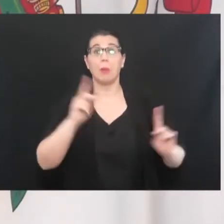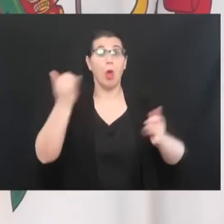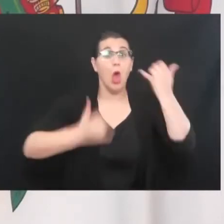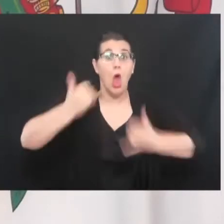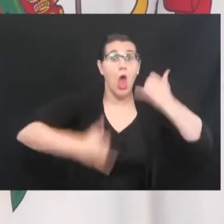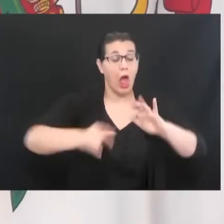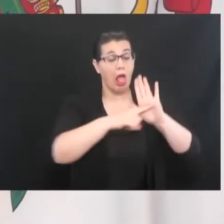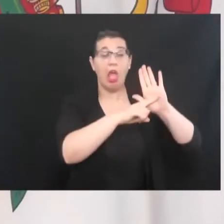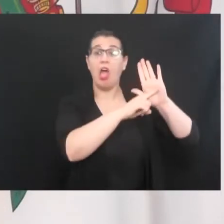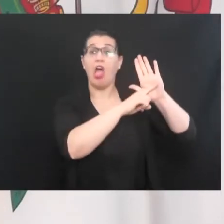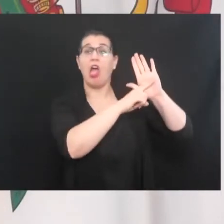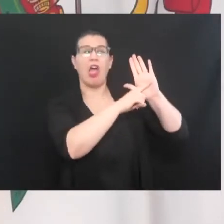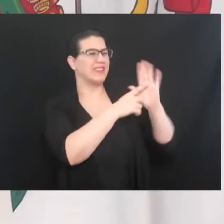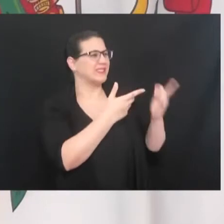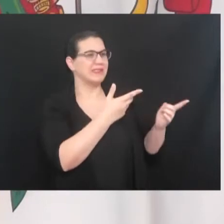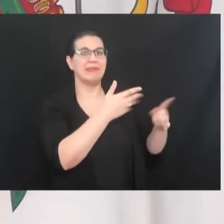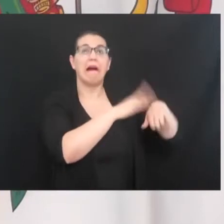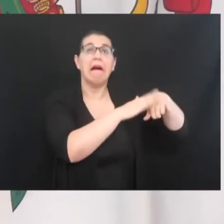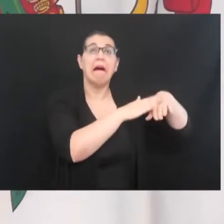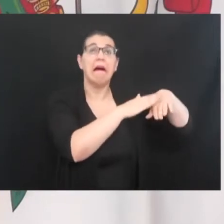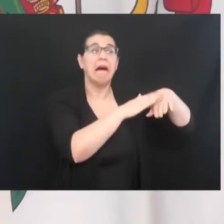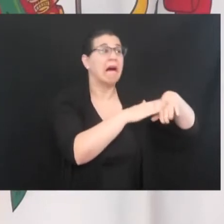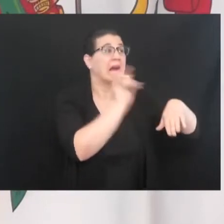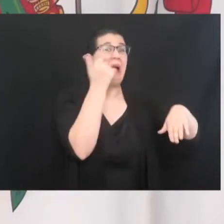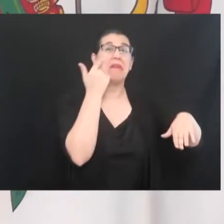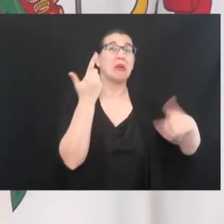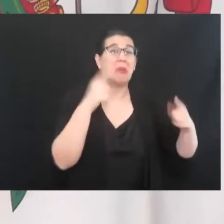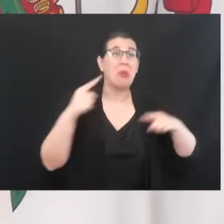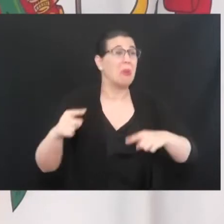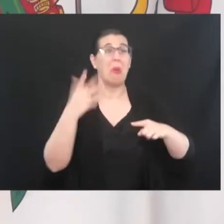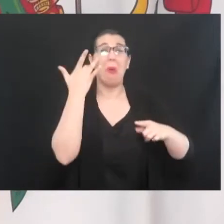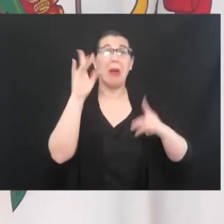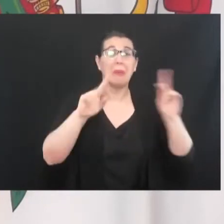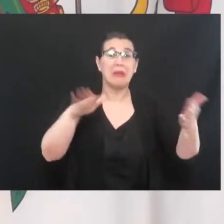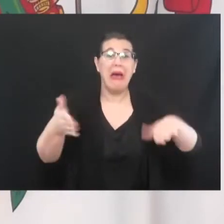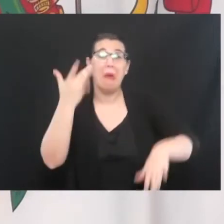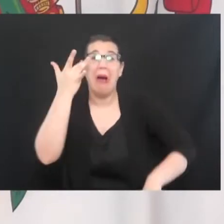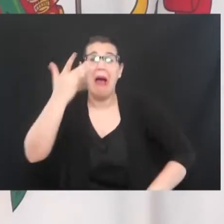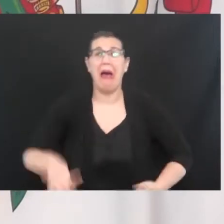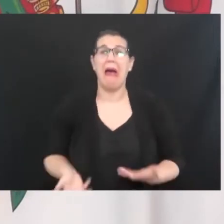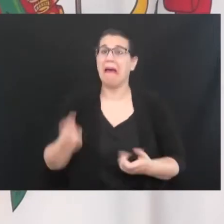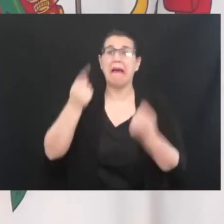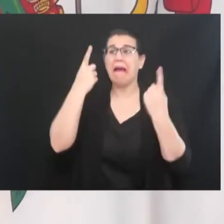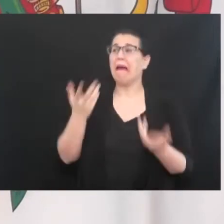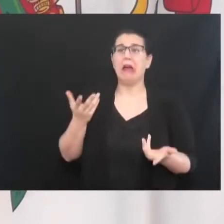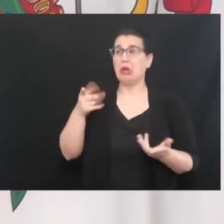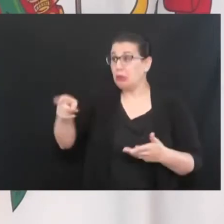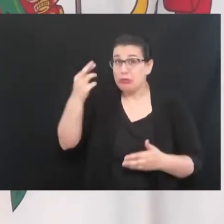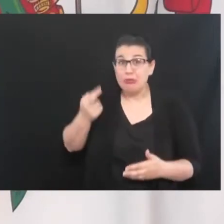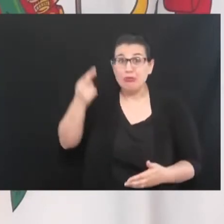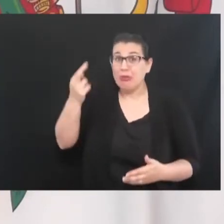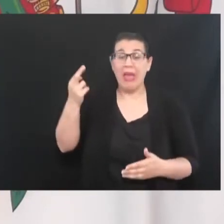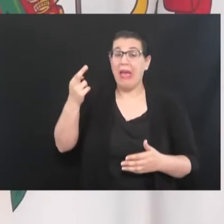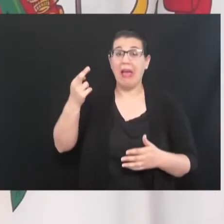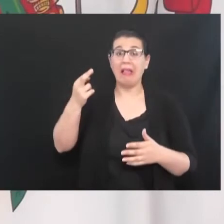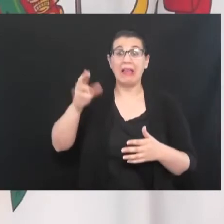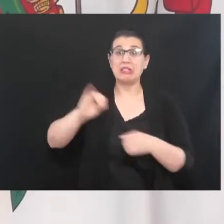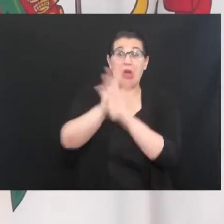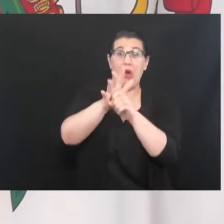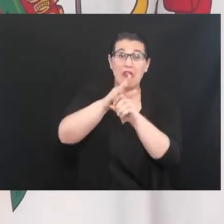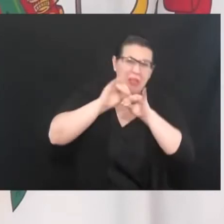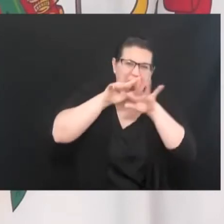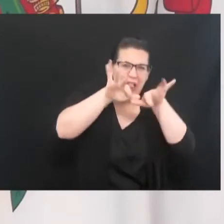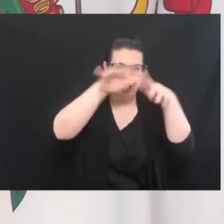say, Governor, what's going on? Governor, do you realize this is running all over the